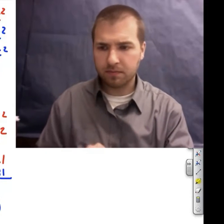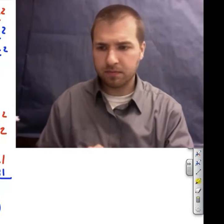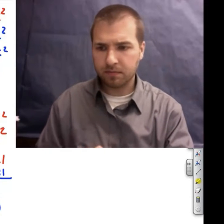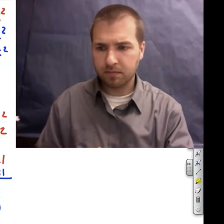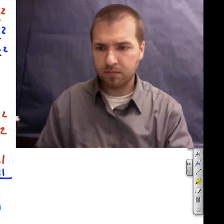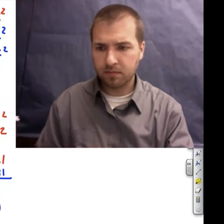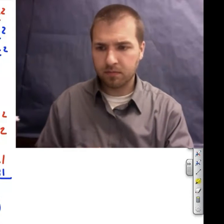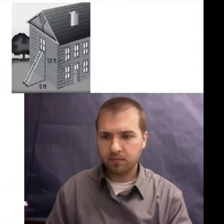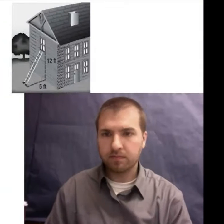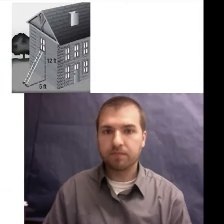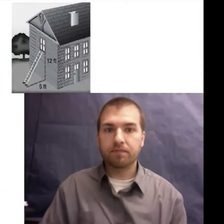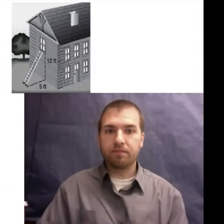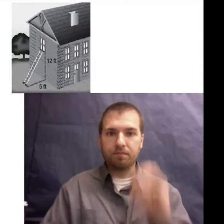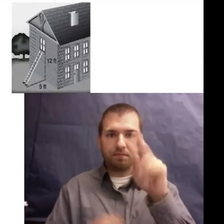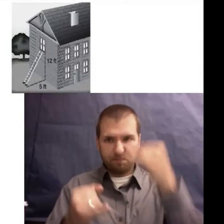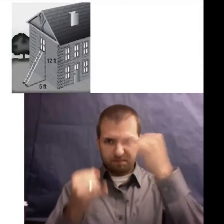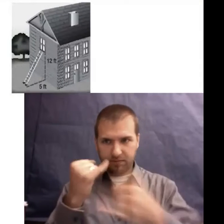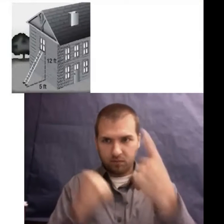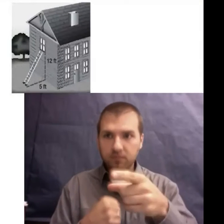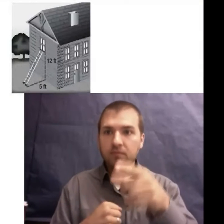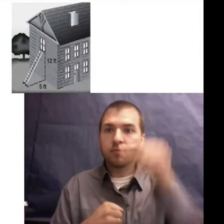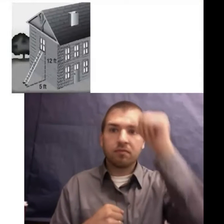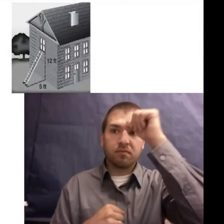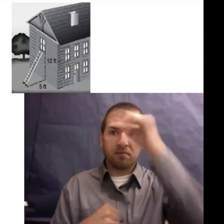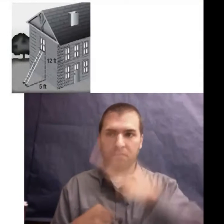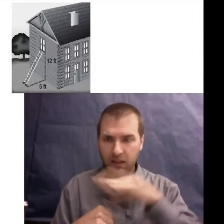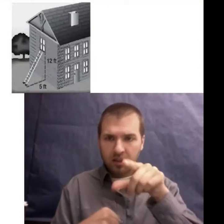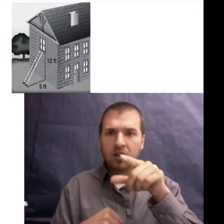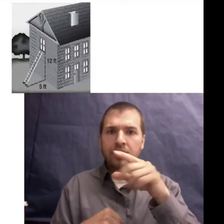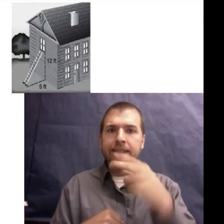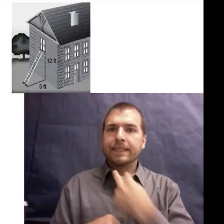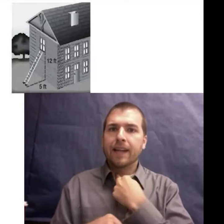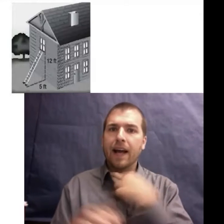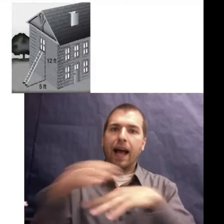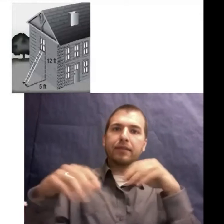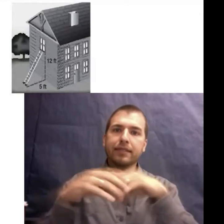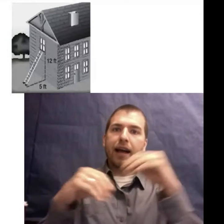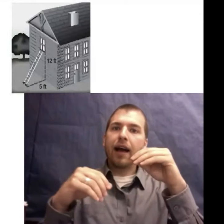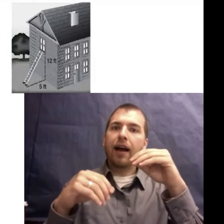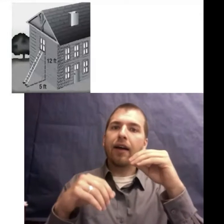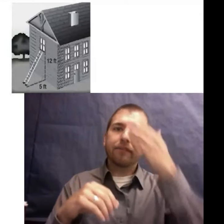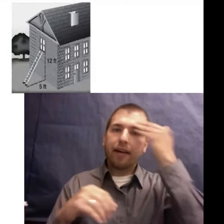I hope that everything I've said so far is clear. So let's put another one.